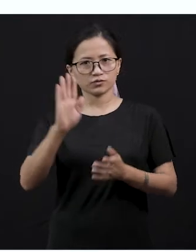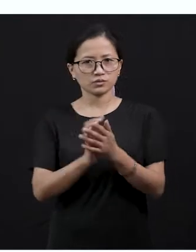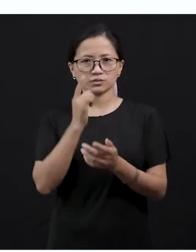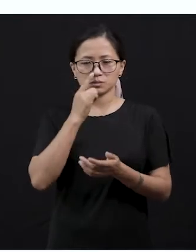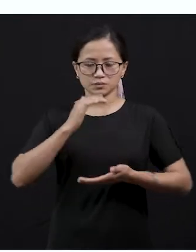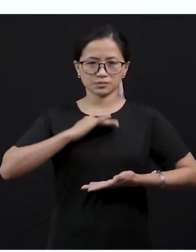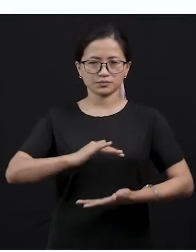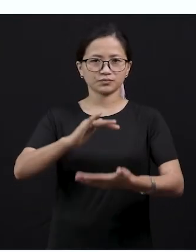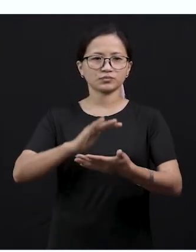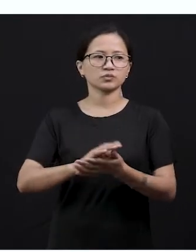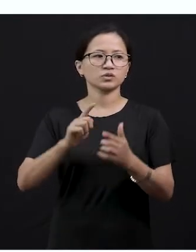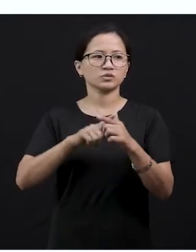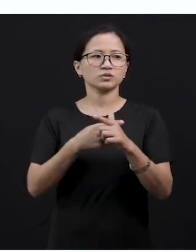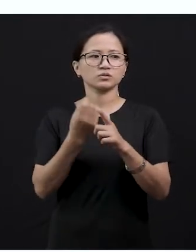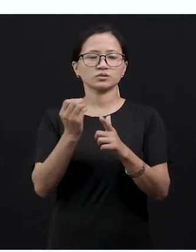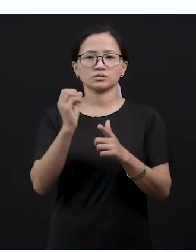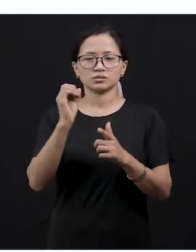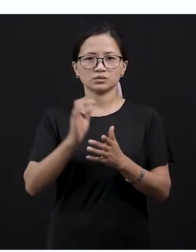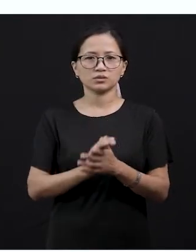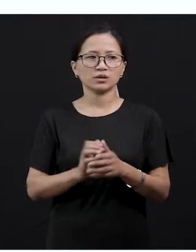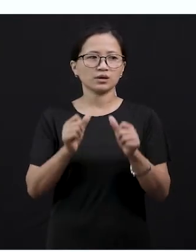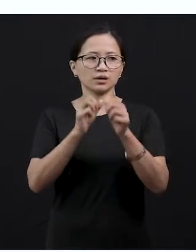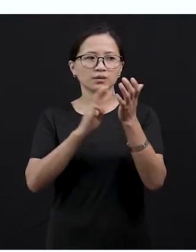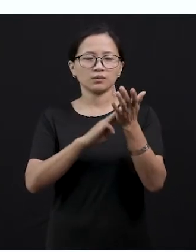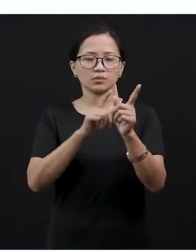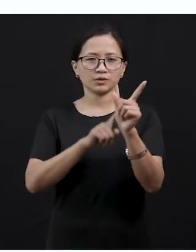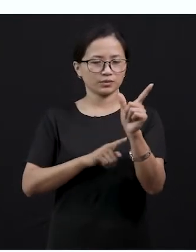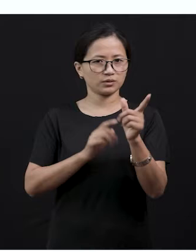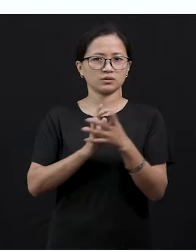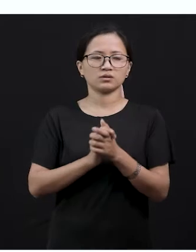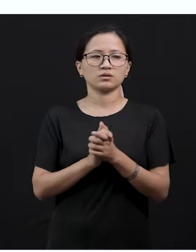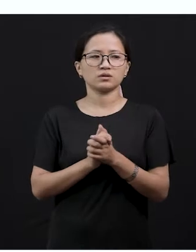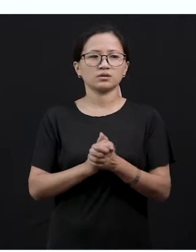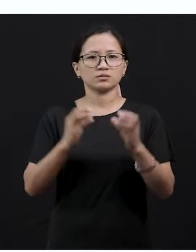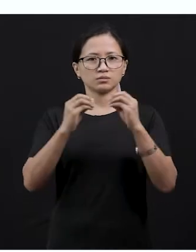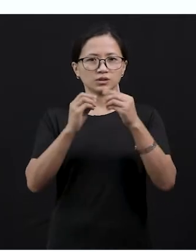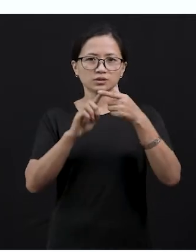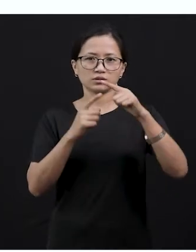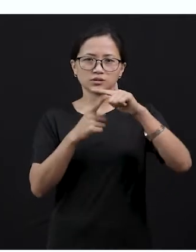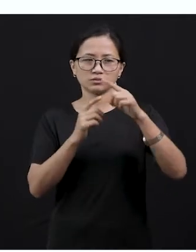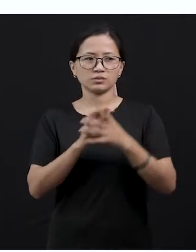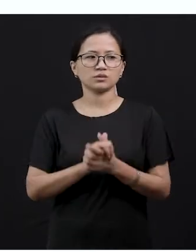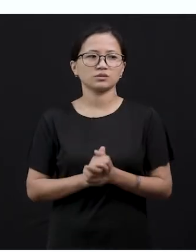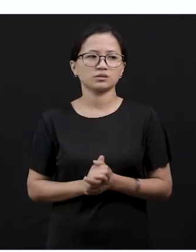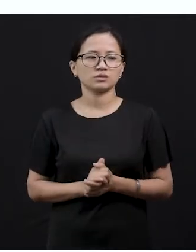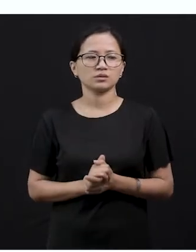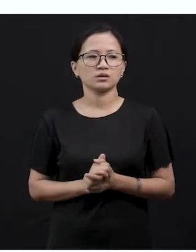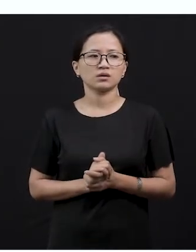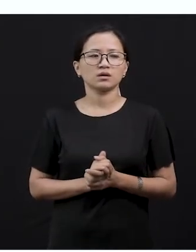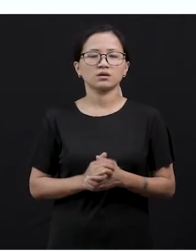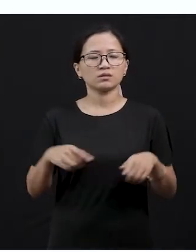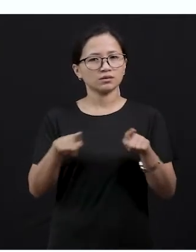right? Jo, J-O, Jo, Emmy, A-M-Y, Emmy, Beth, B-E-T-H,